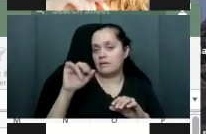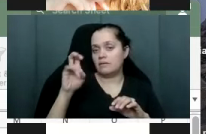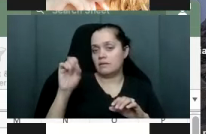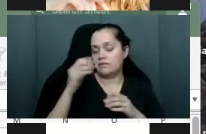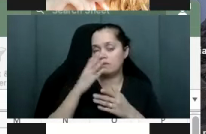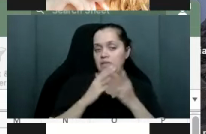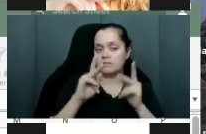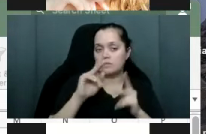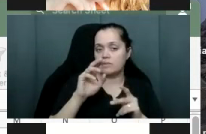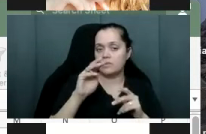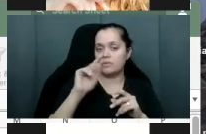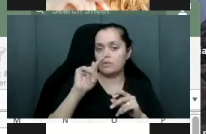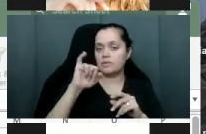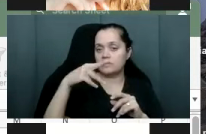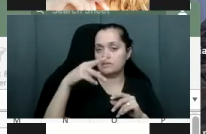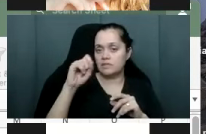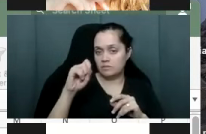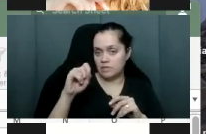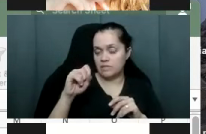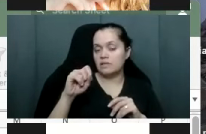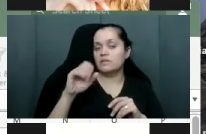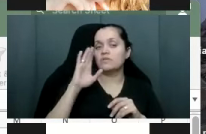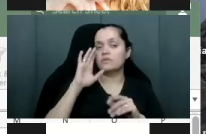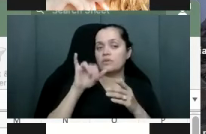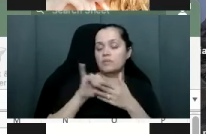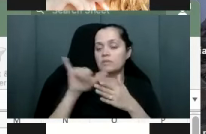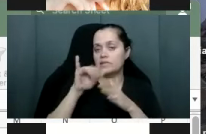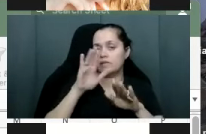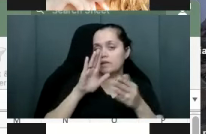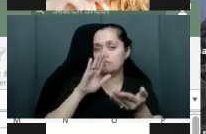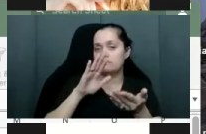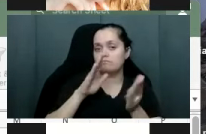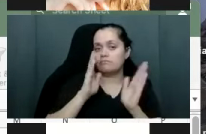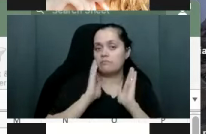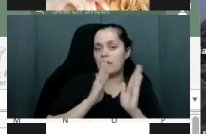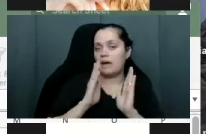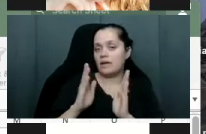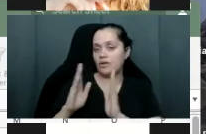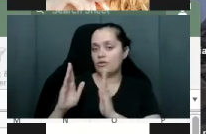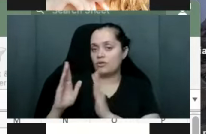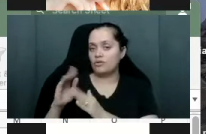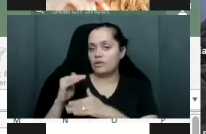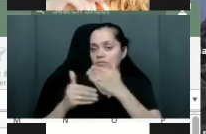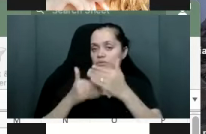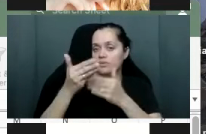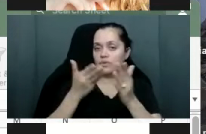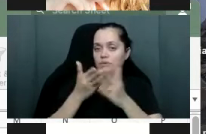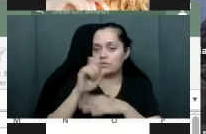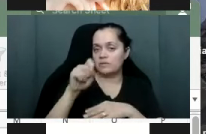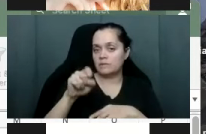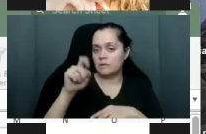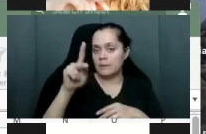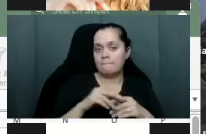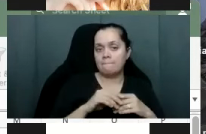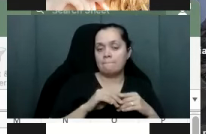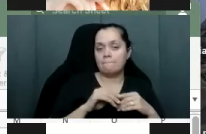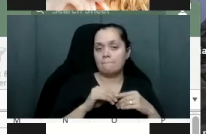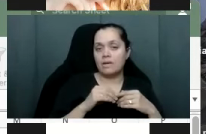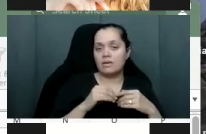quiz tips. Okay, so we keep that same rhythm or pattern as we go through the semester.